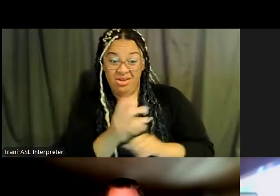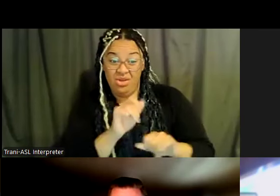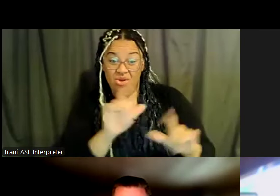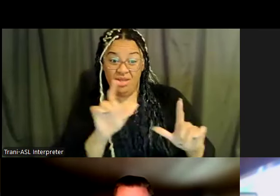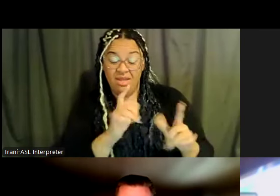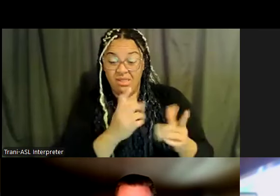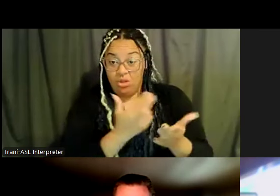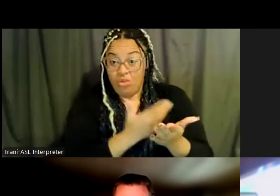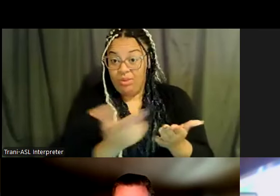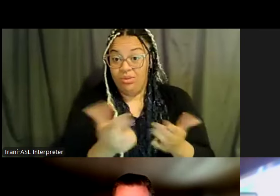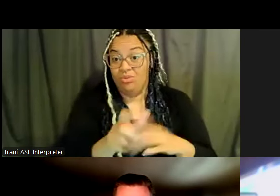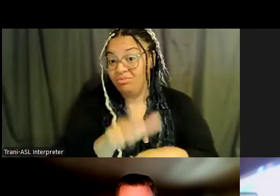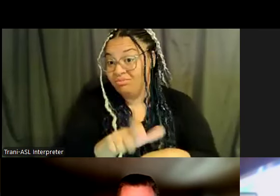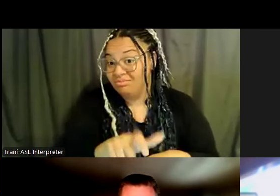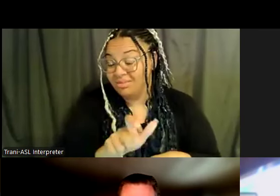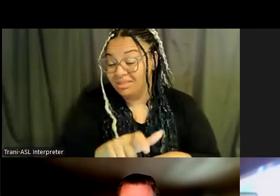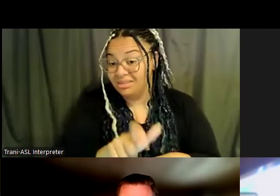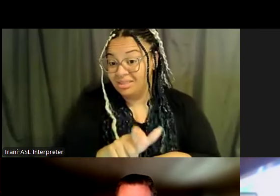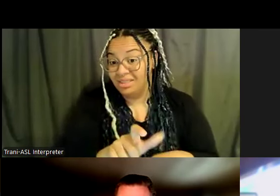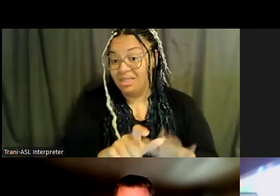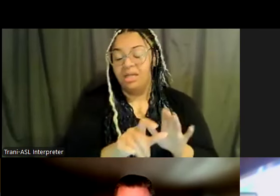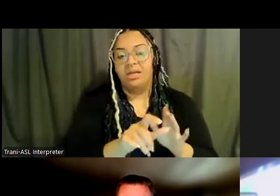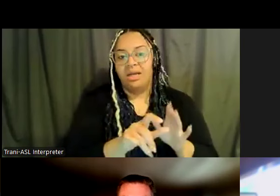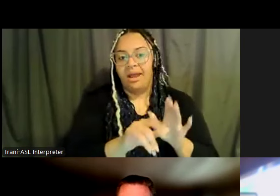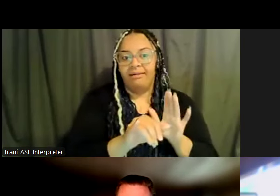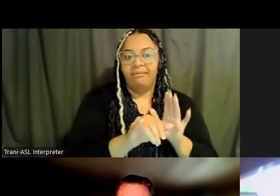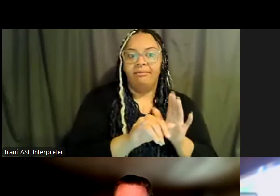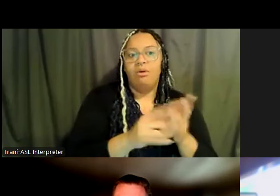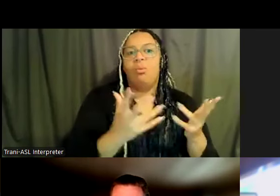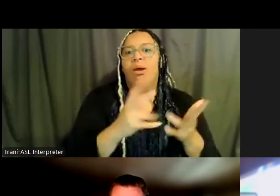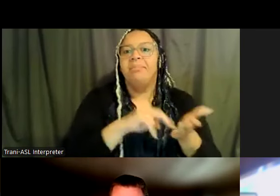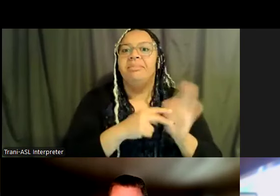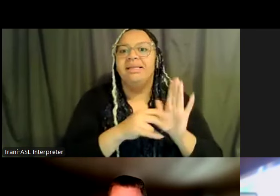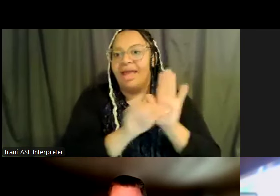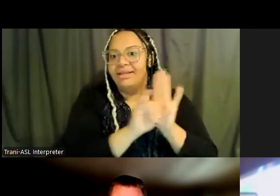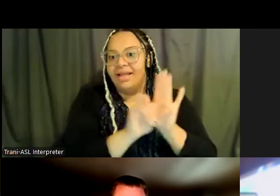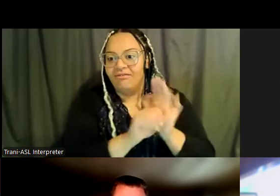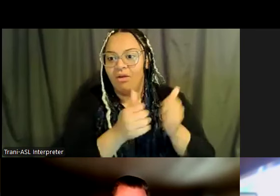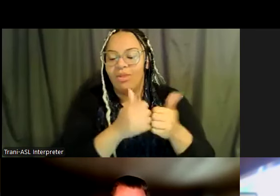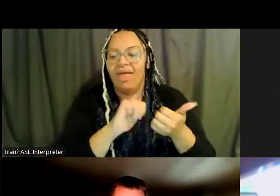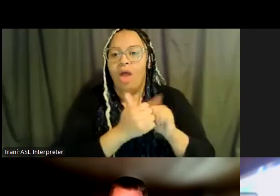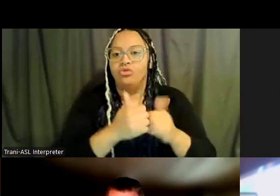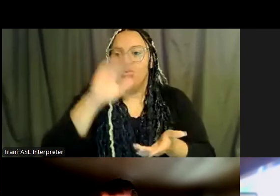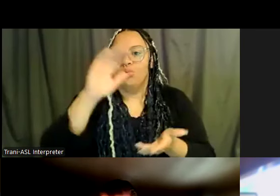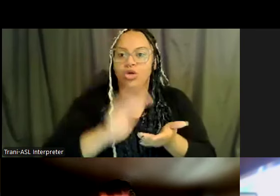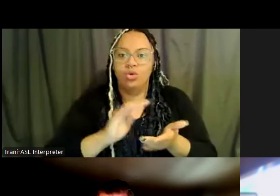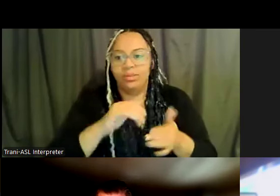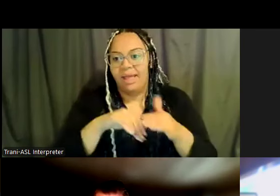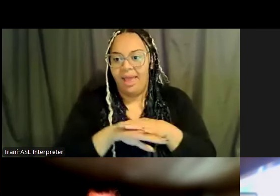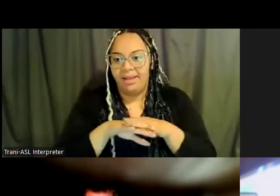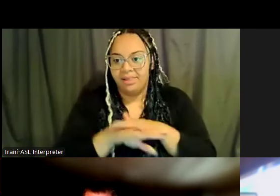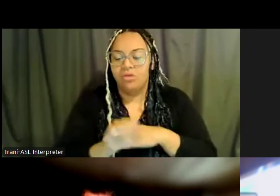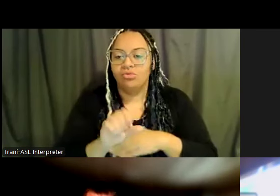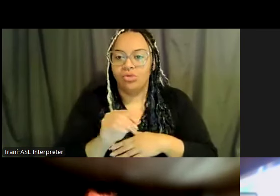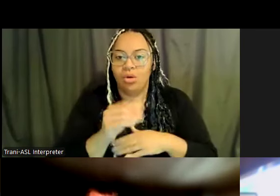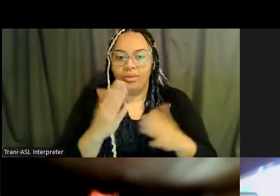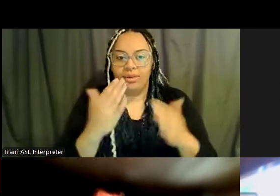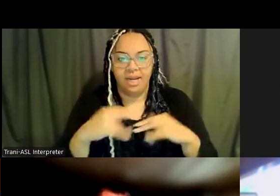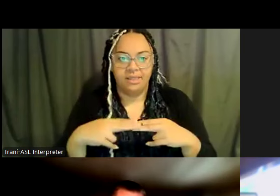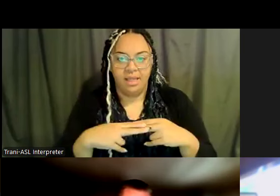means or methods that they identify with. So let's talk about how to reduce access to those. So going to the next